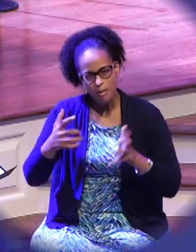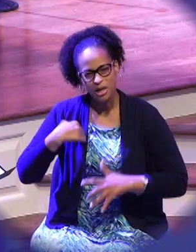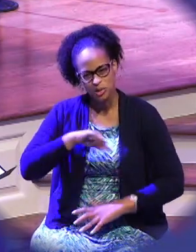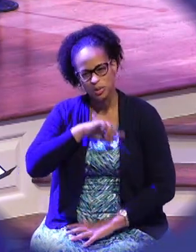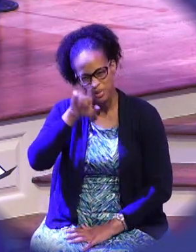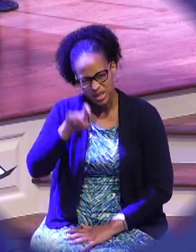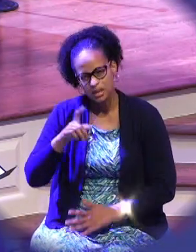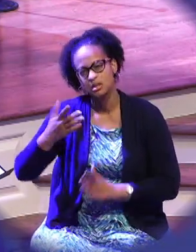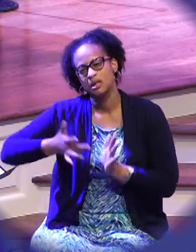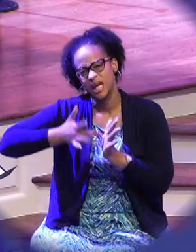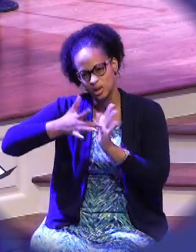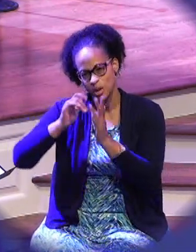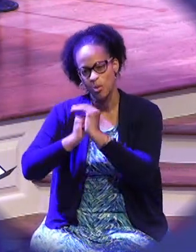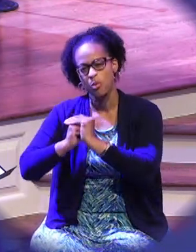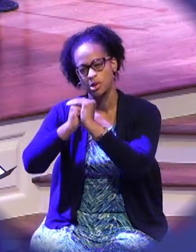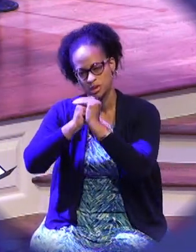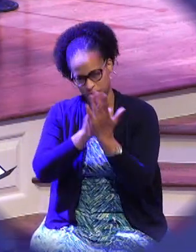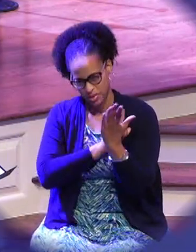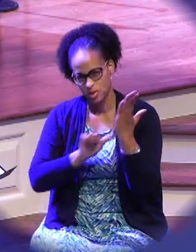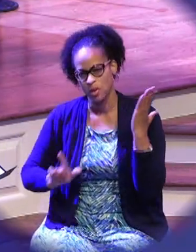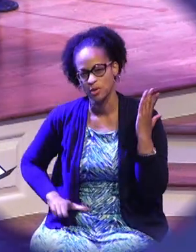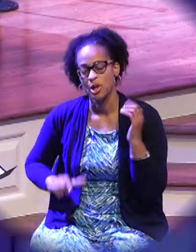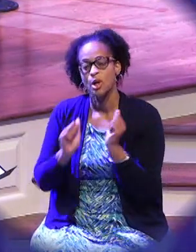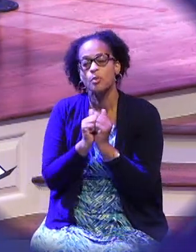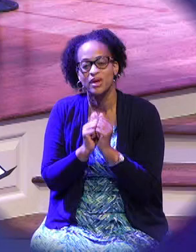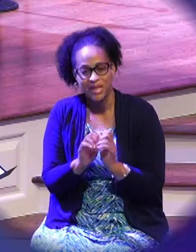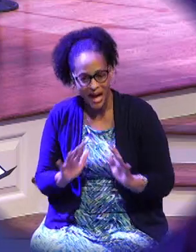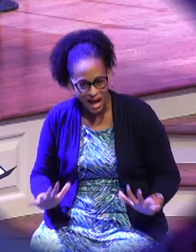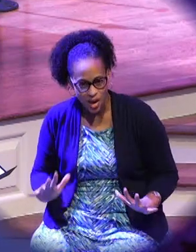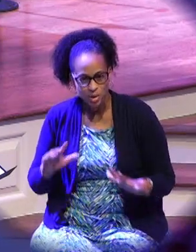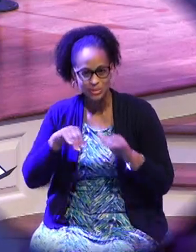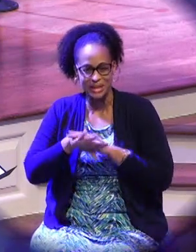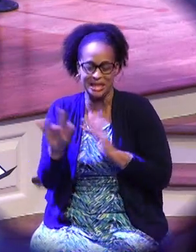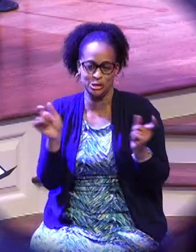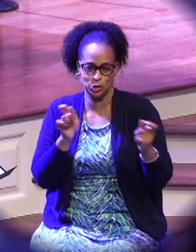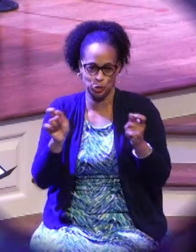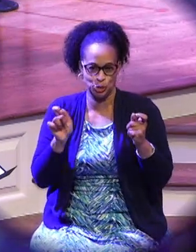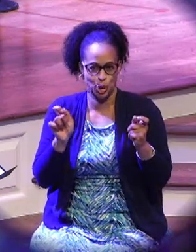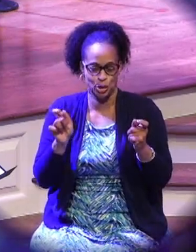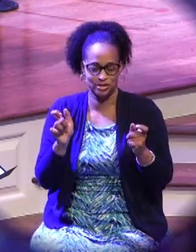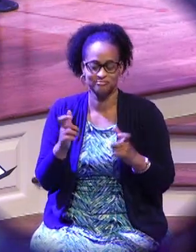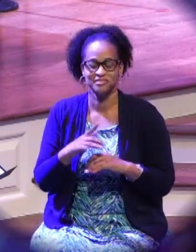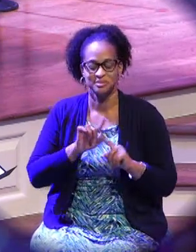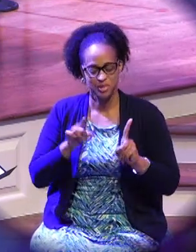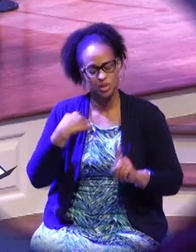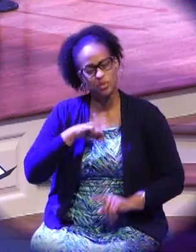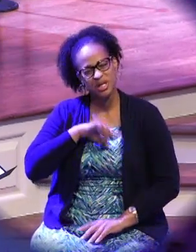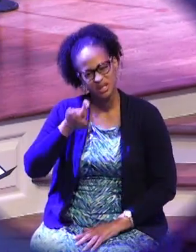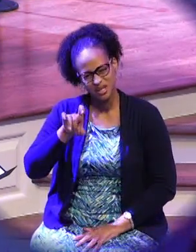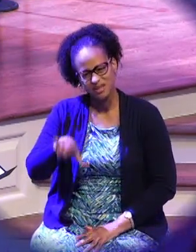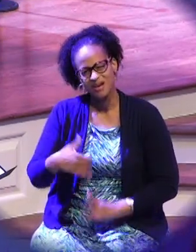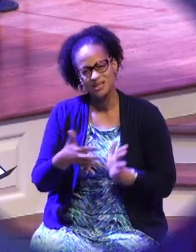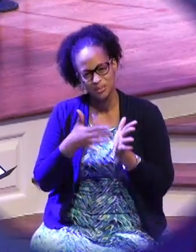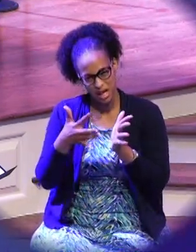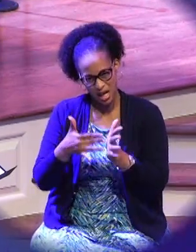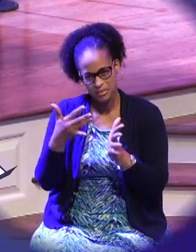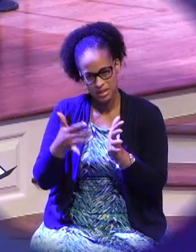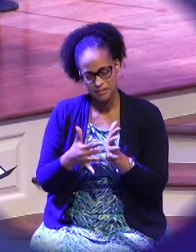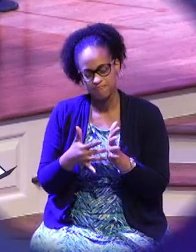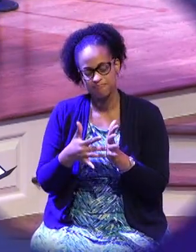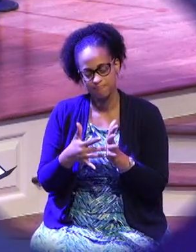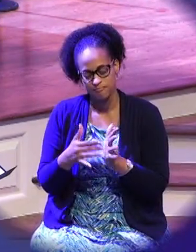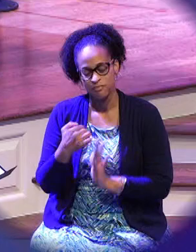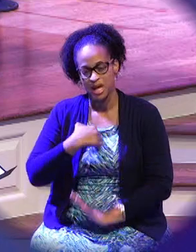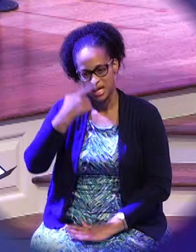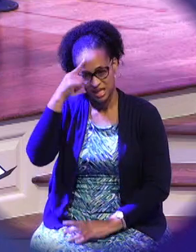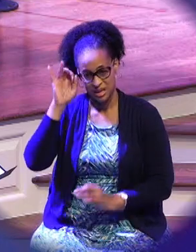to occasionally worship the Lord without being in charge. But we need that sometimes. And I